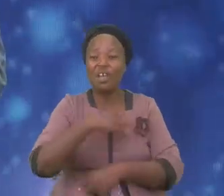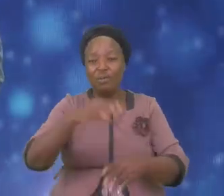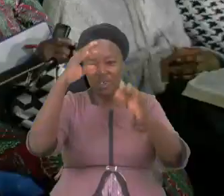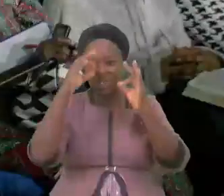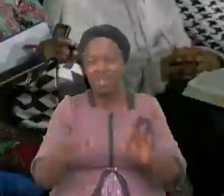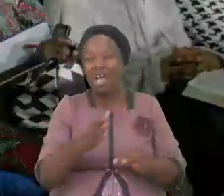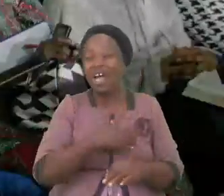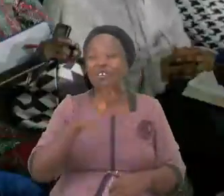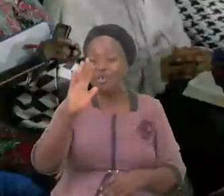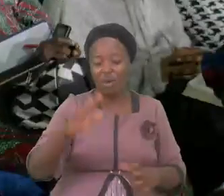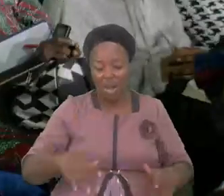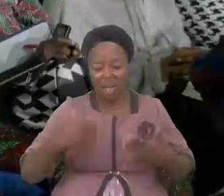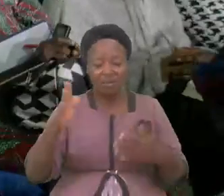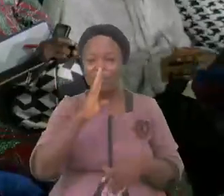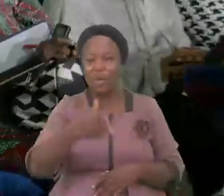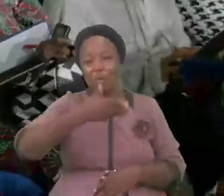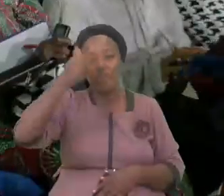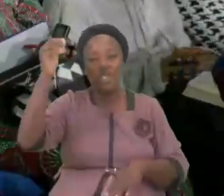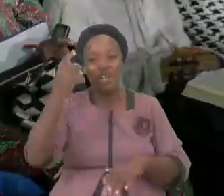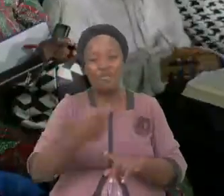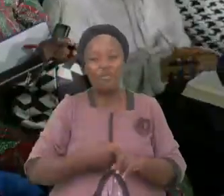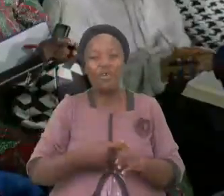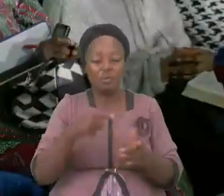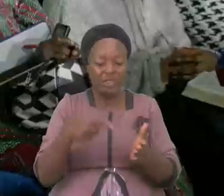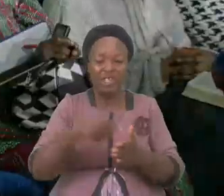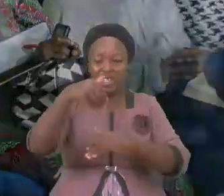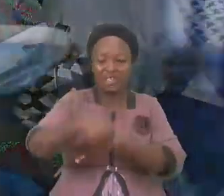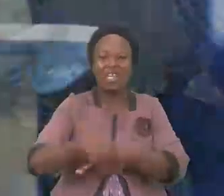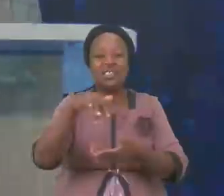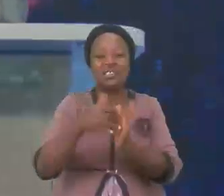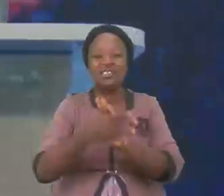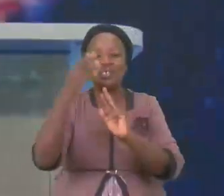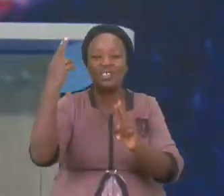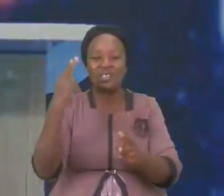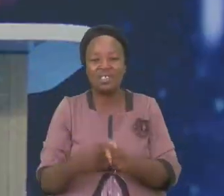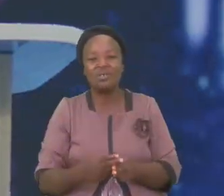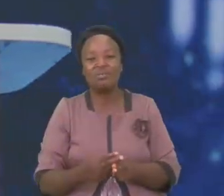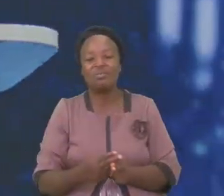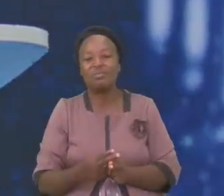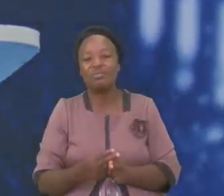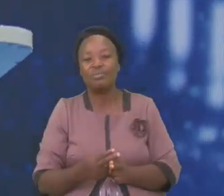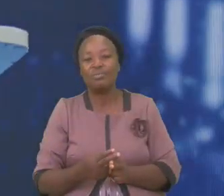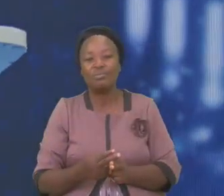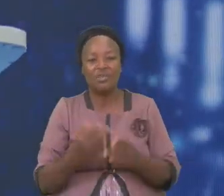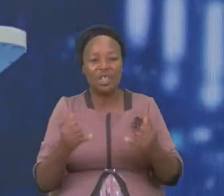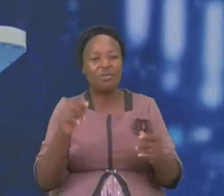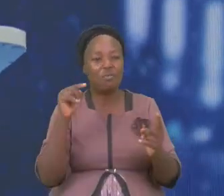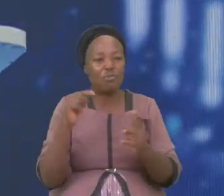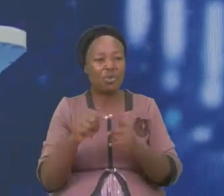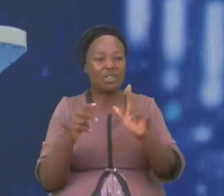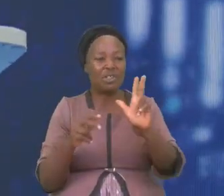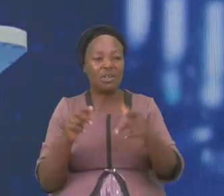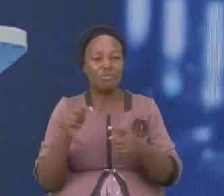in Jesus' name. I'm coming to point number three now. Point number three, I'm looking at